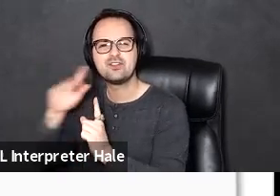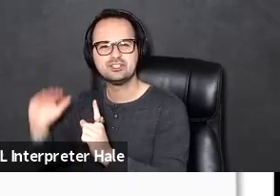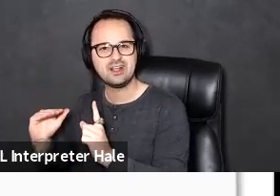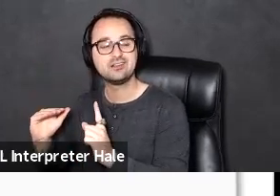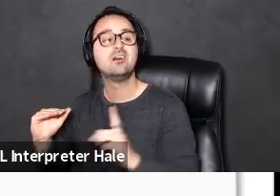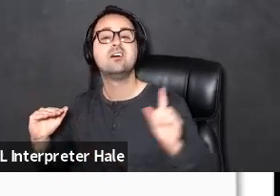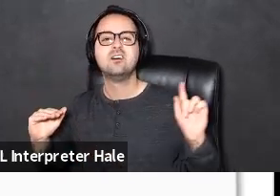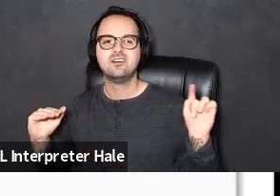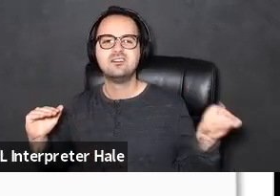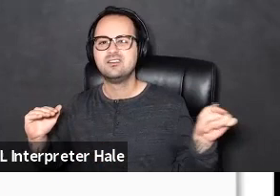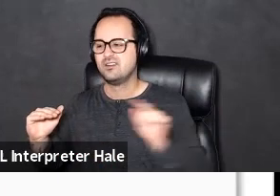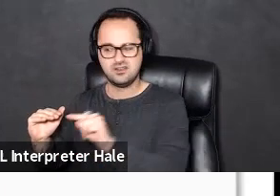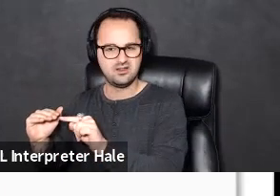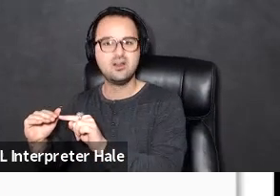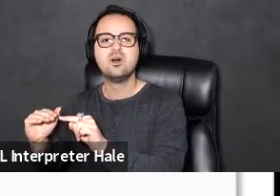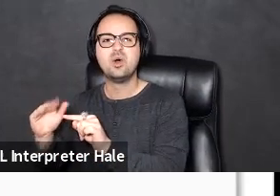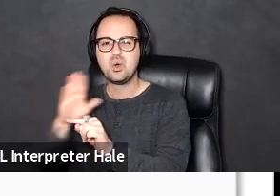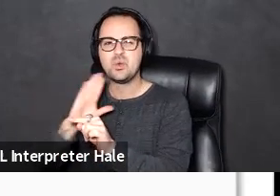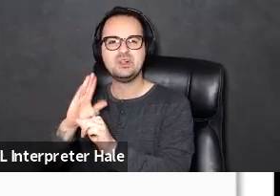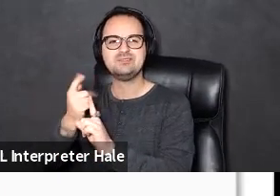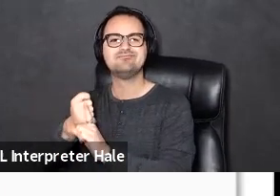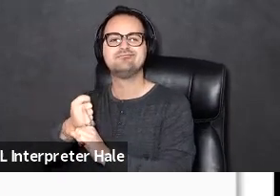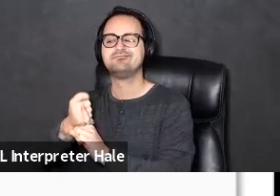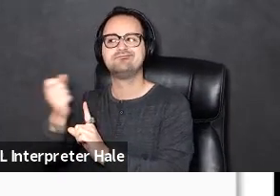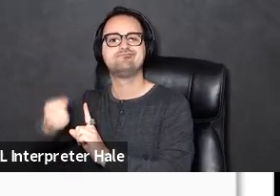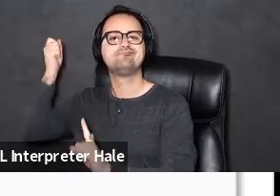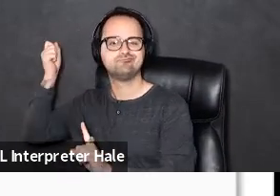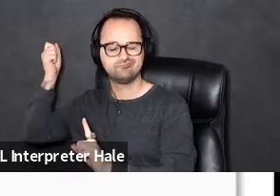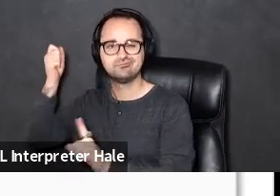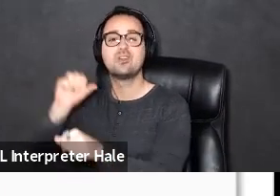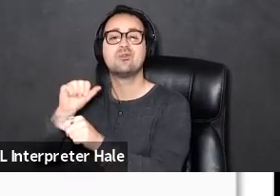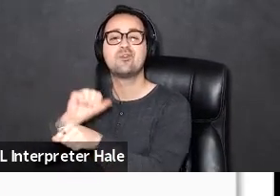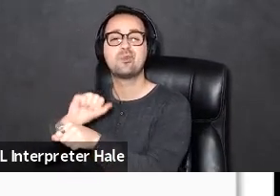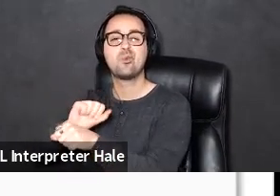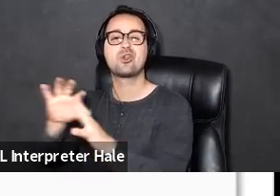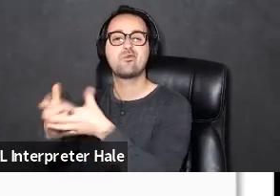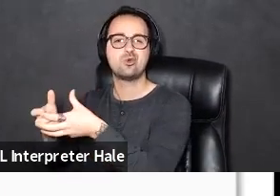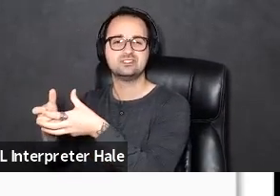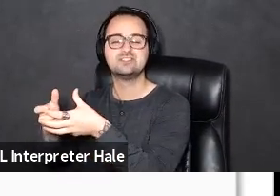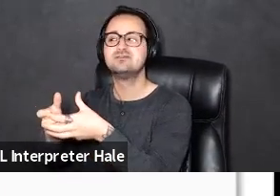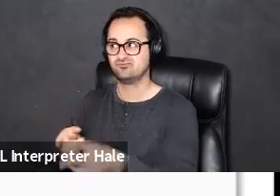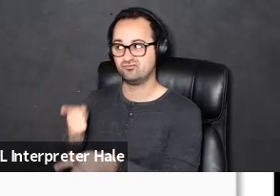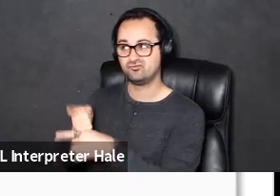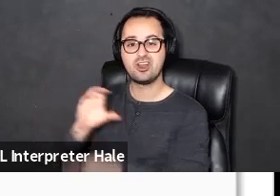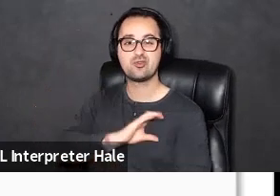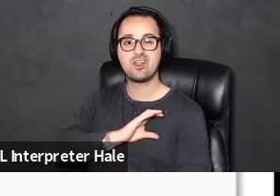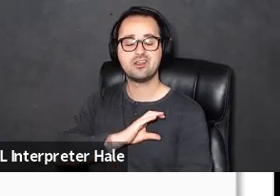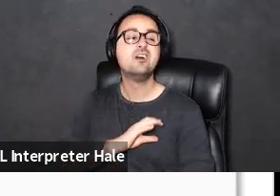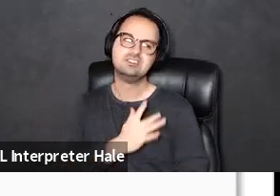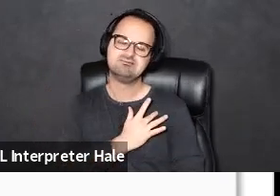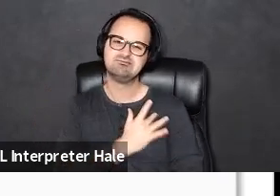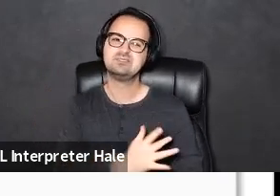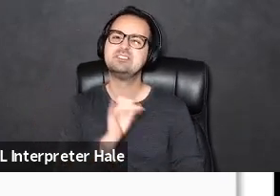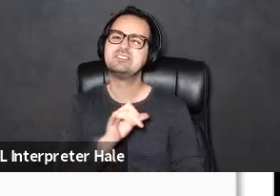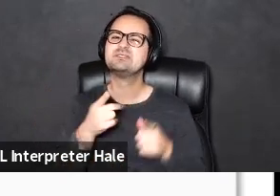and end up getting taken out of the workforce. Craig, right? Wouldn't that be the example that we run into? Yeah, very often that is